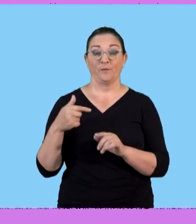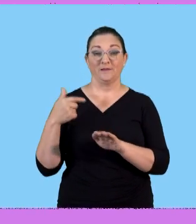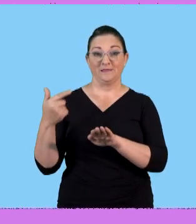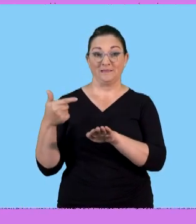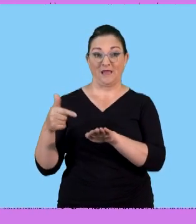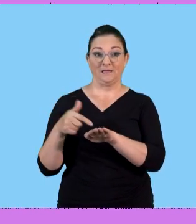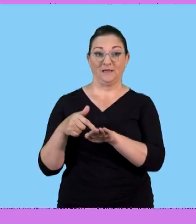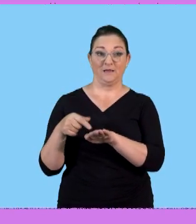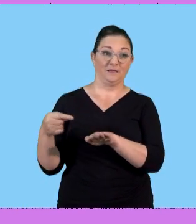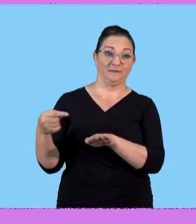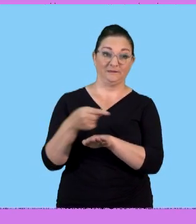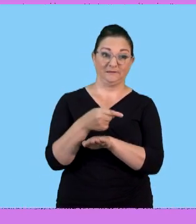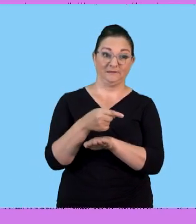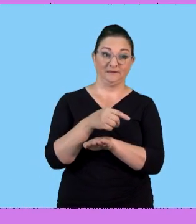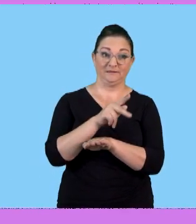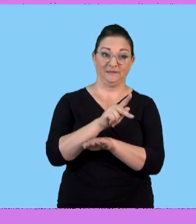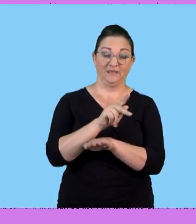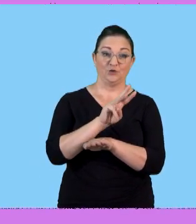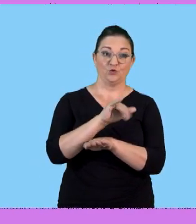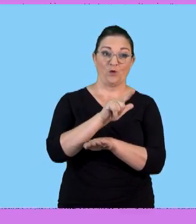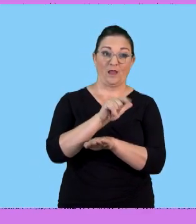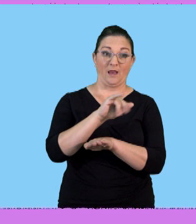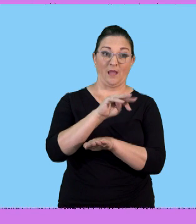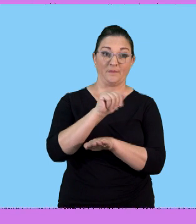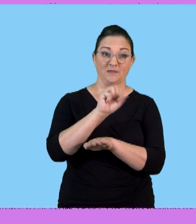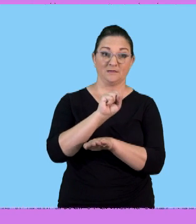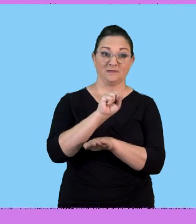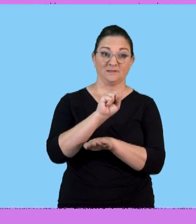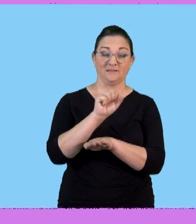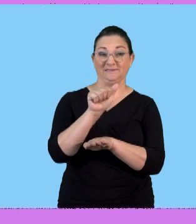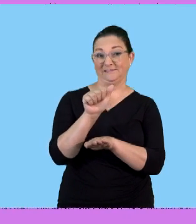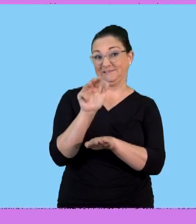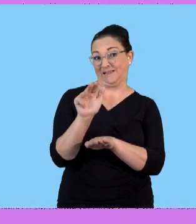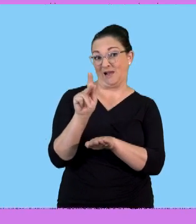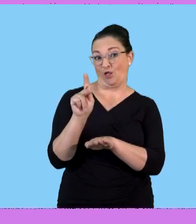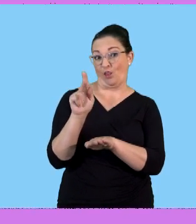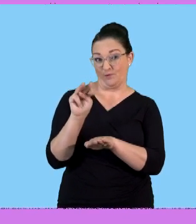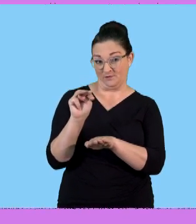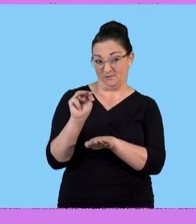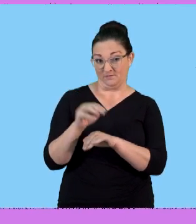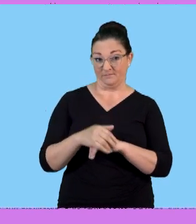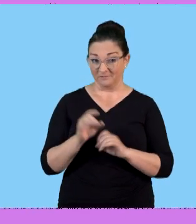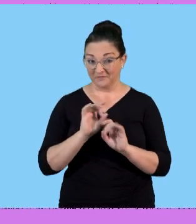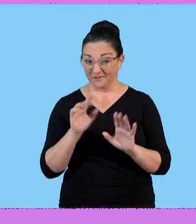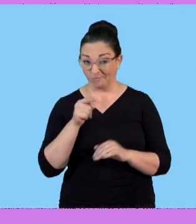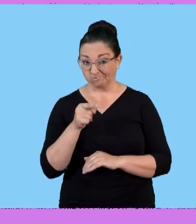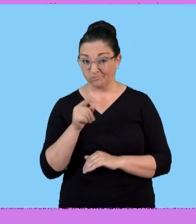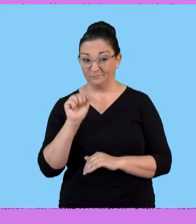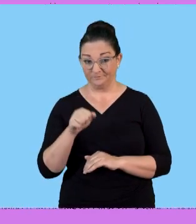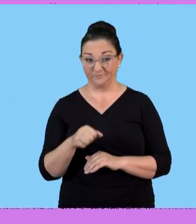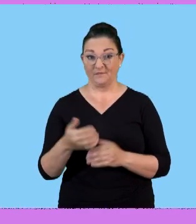East London to Kings Williamstown, he'll travel 69 kilometers. Are we